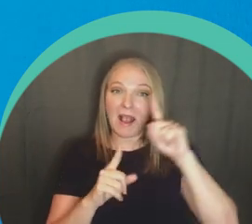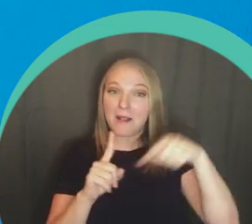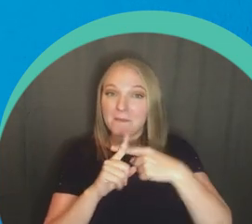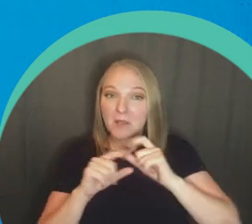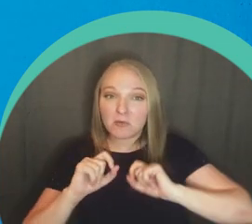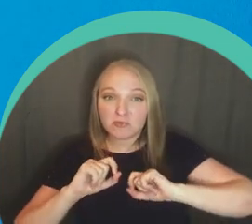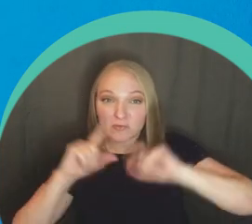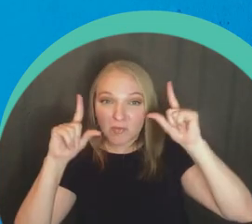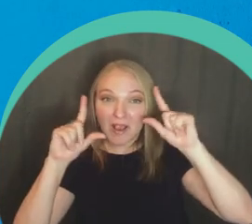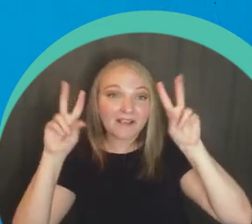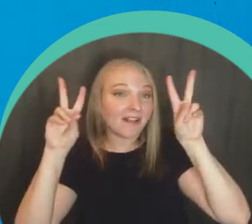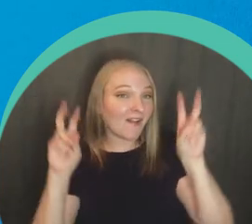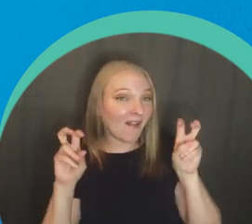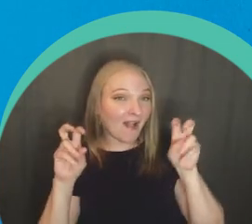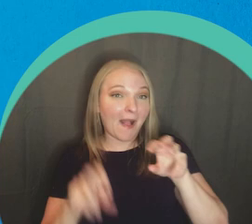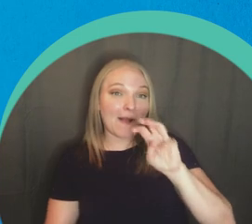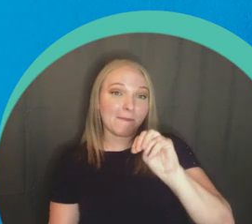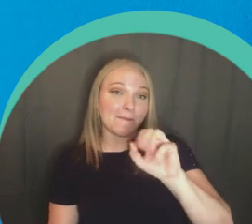Malaika's Surprise.